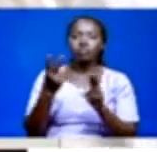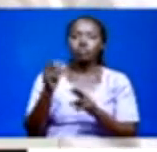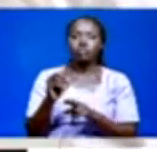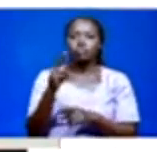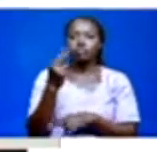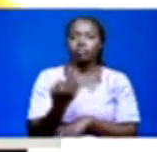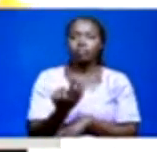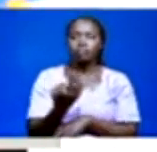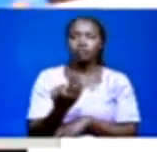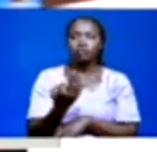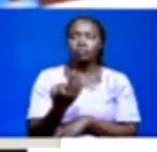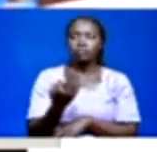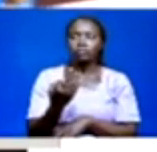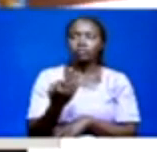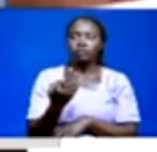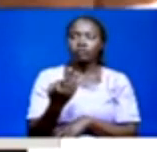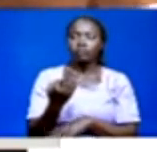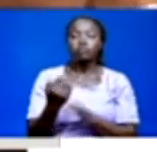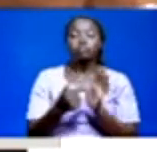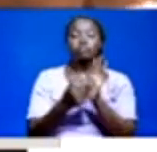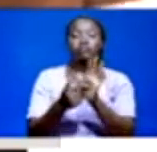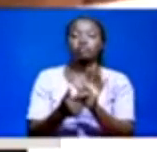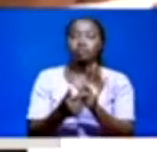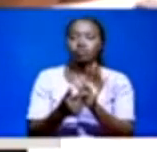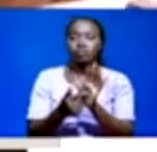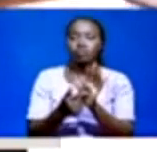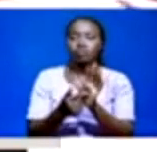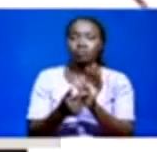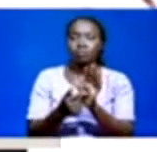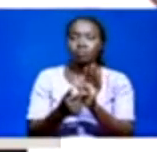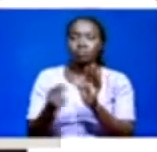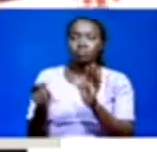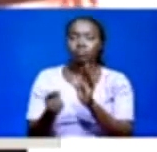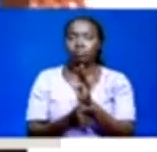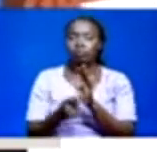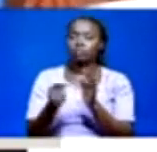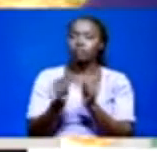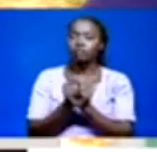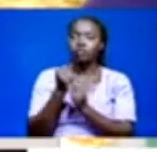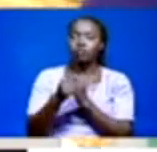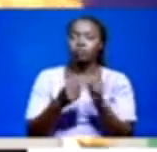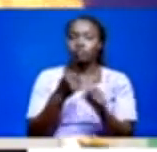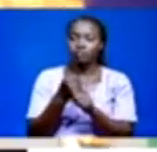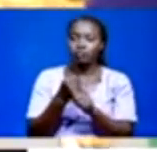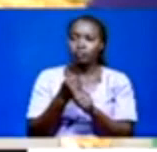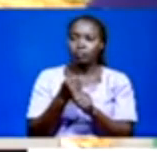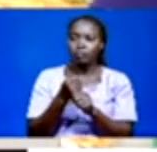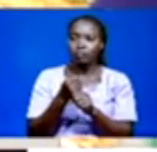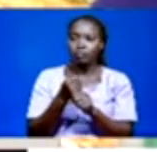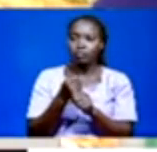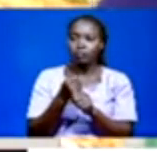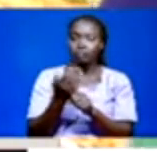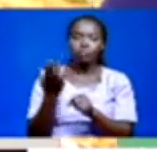2023 Agricultural Exhibition set to be held next year in October. The annual event, which was last held